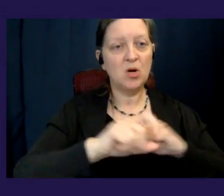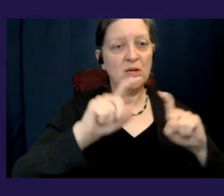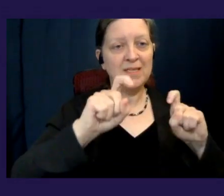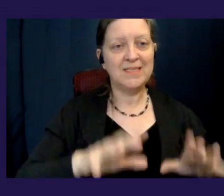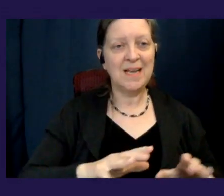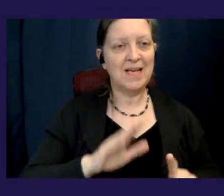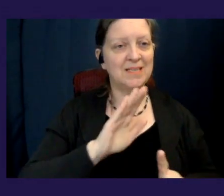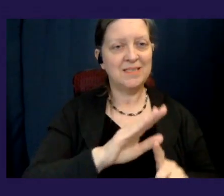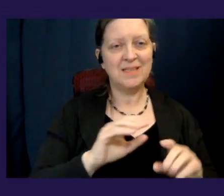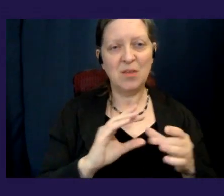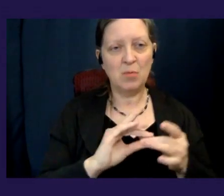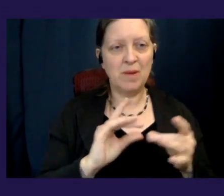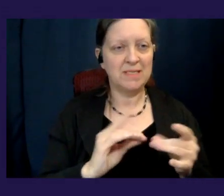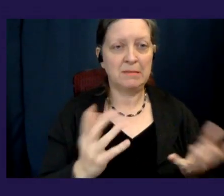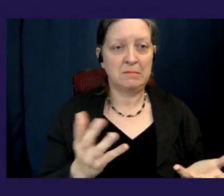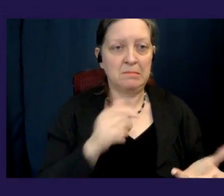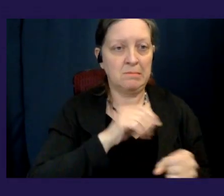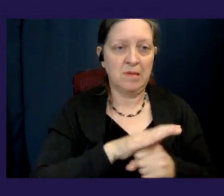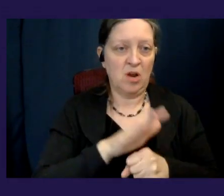this